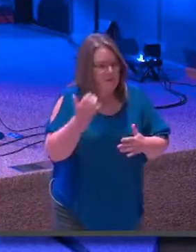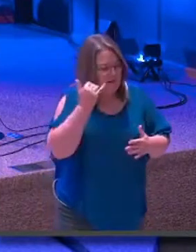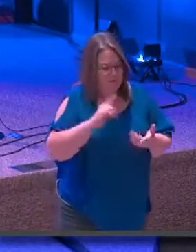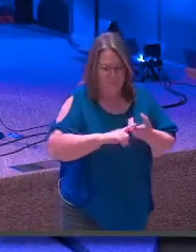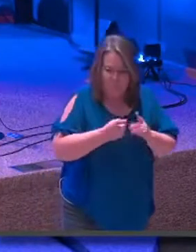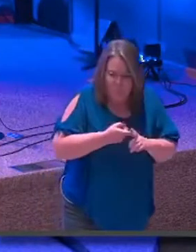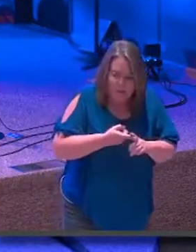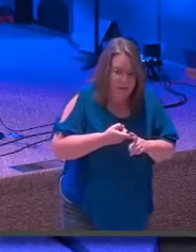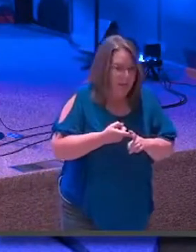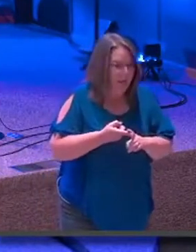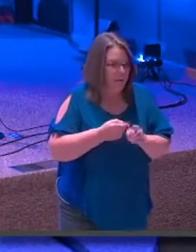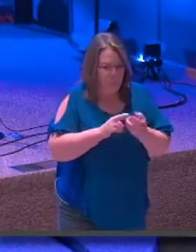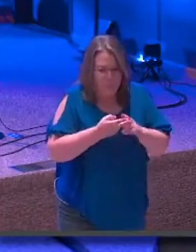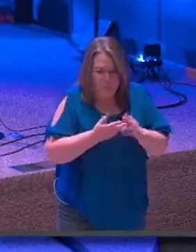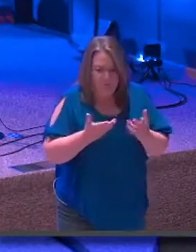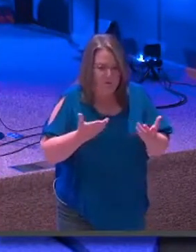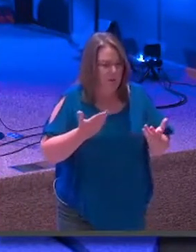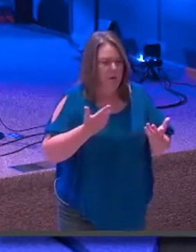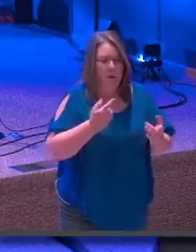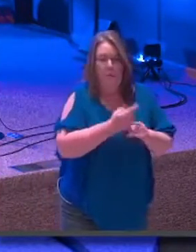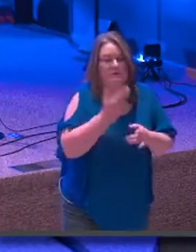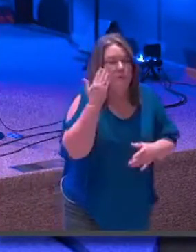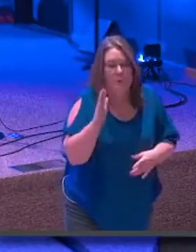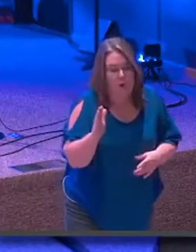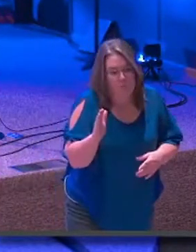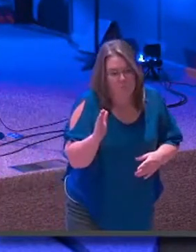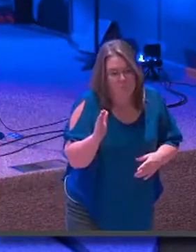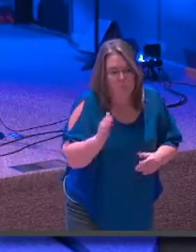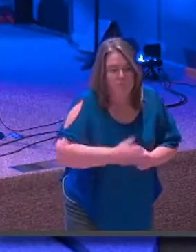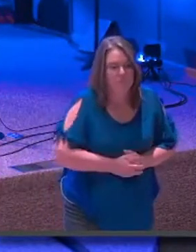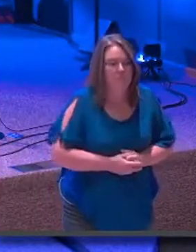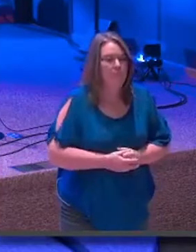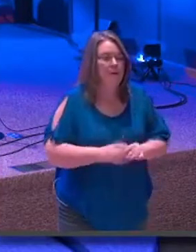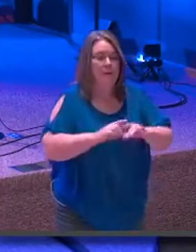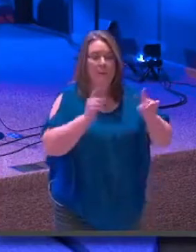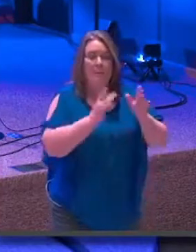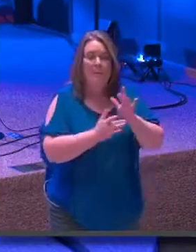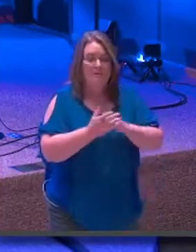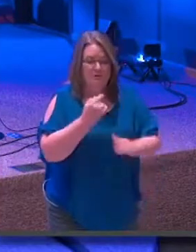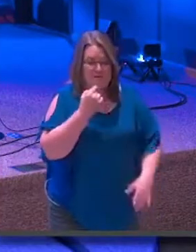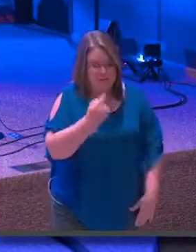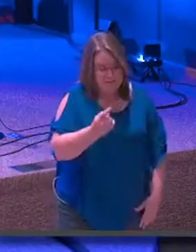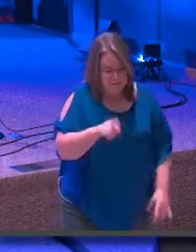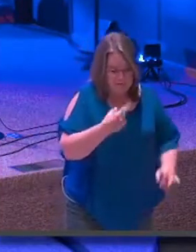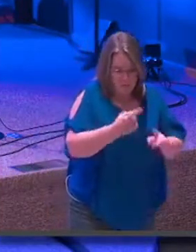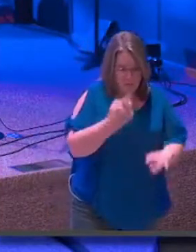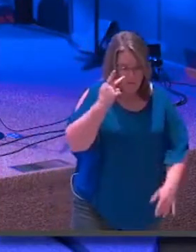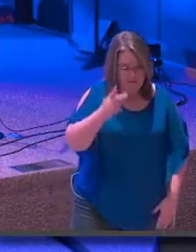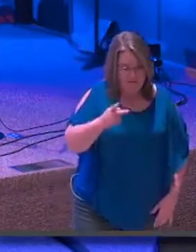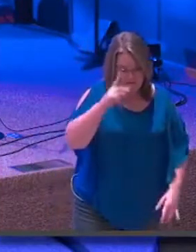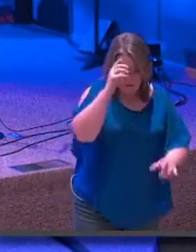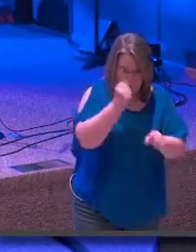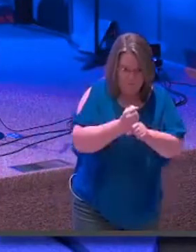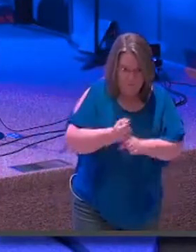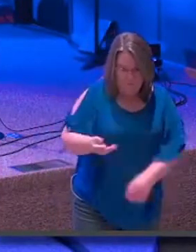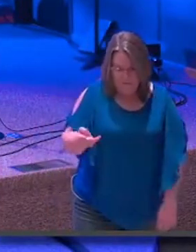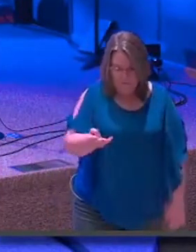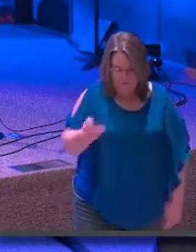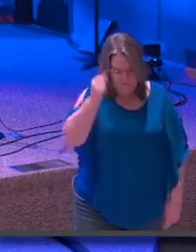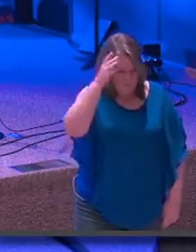a relative, we just don't know. But Jesus says that when he saw the faith of these four